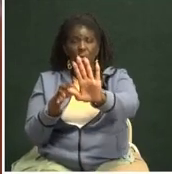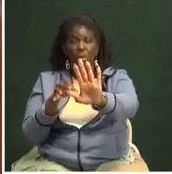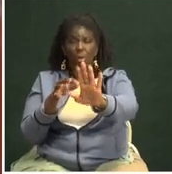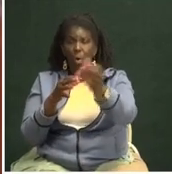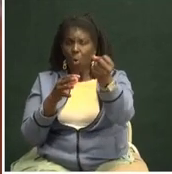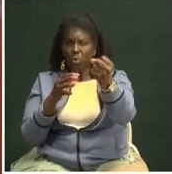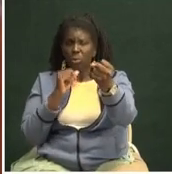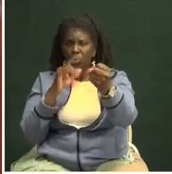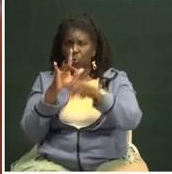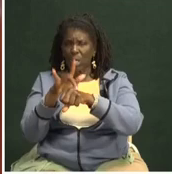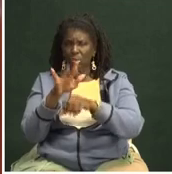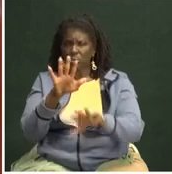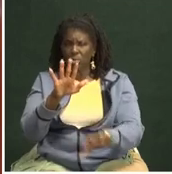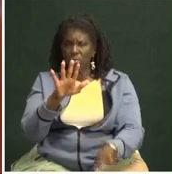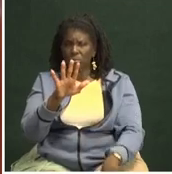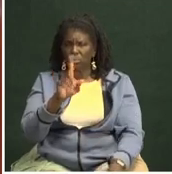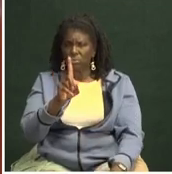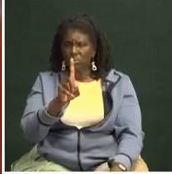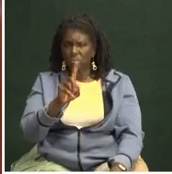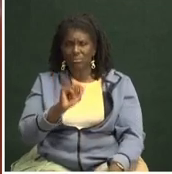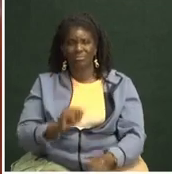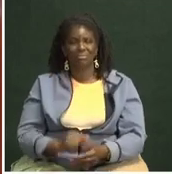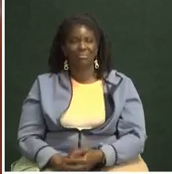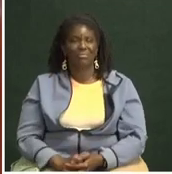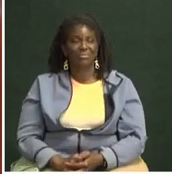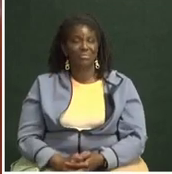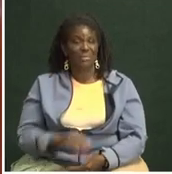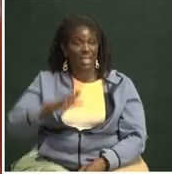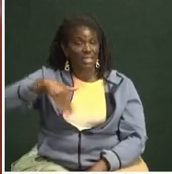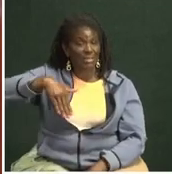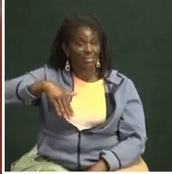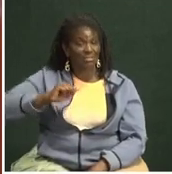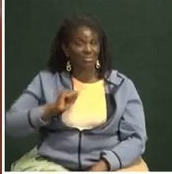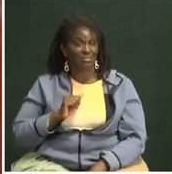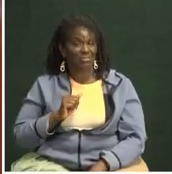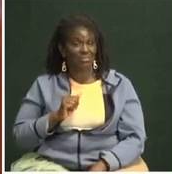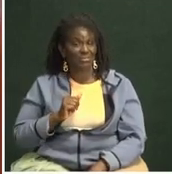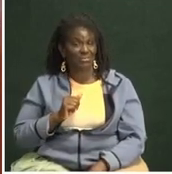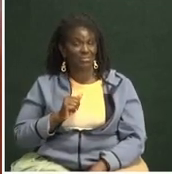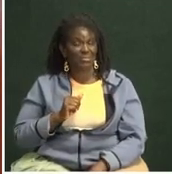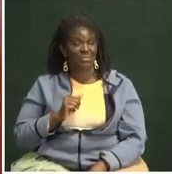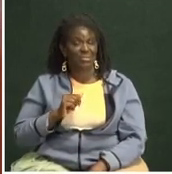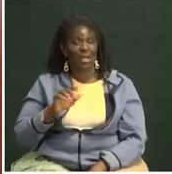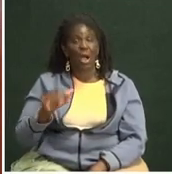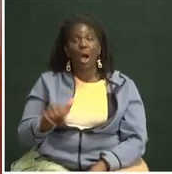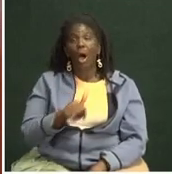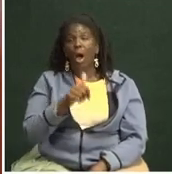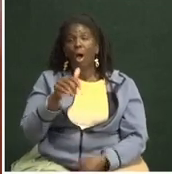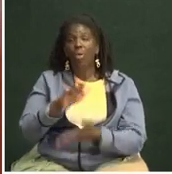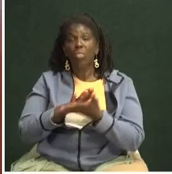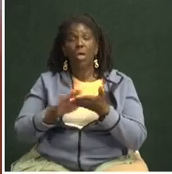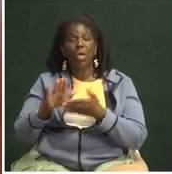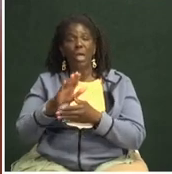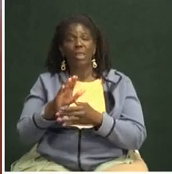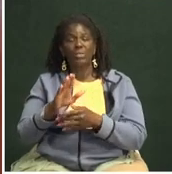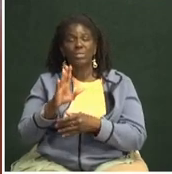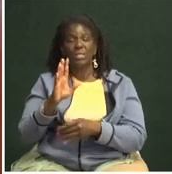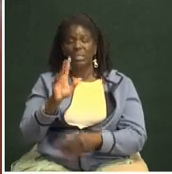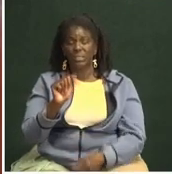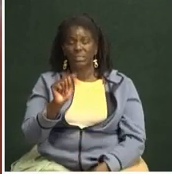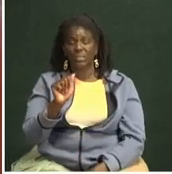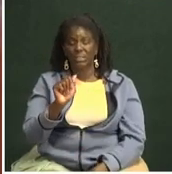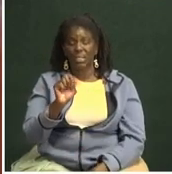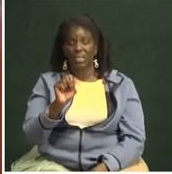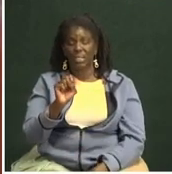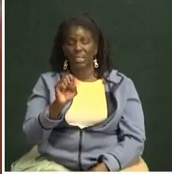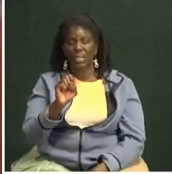those tassels at this moment. At the other institutions, when you move your tassel